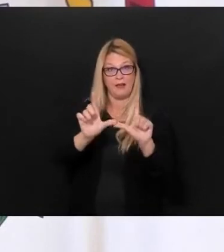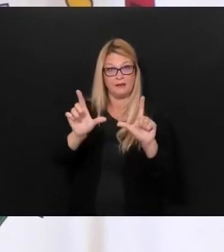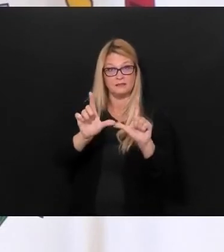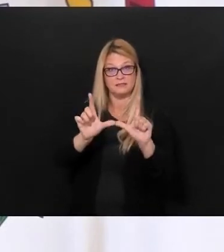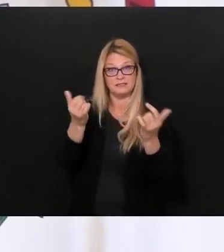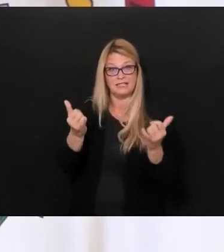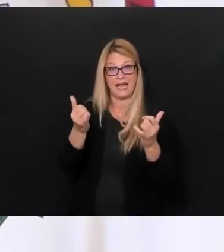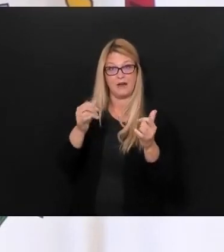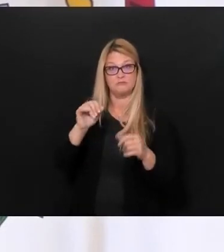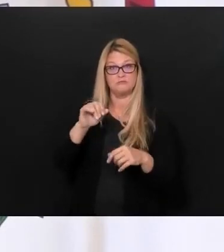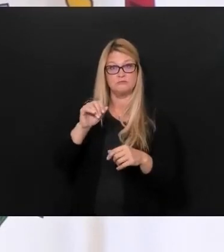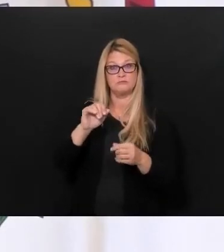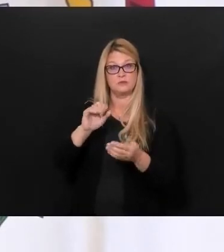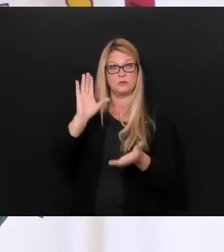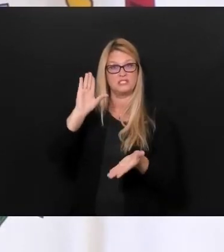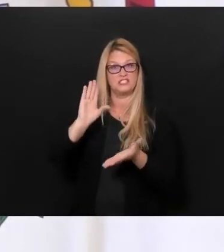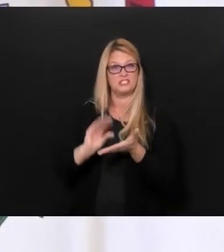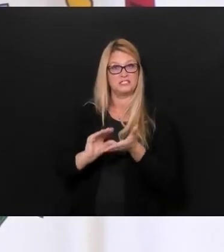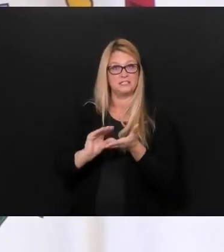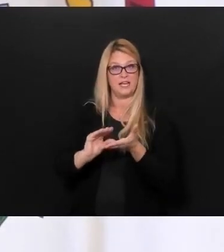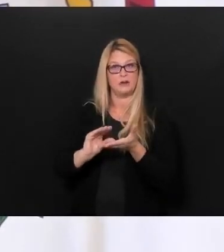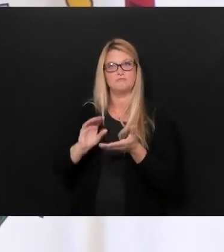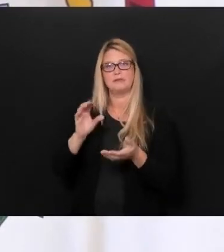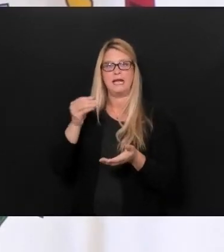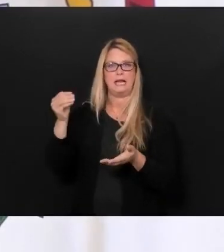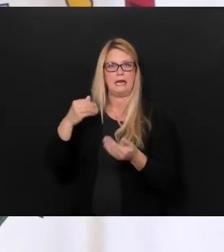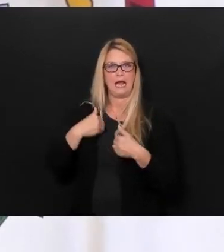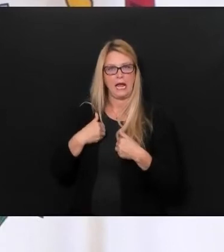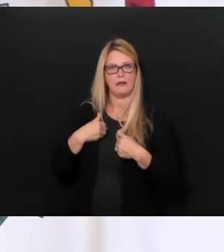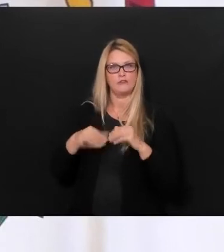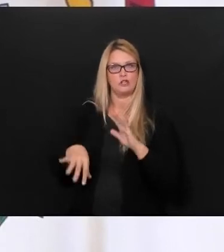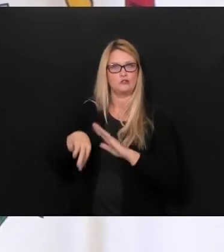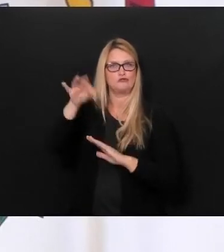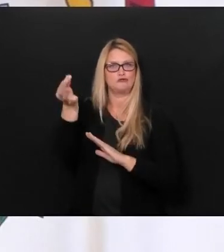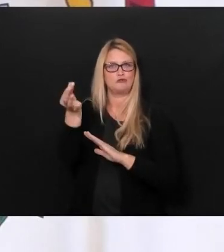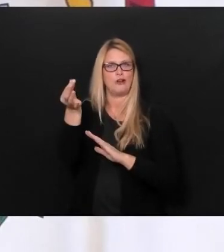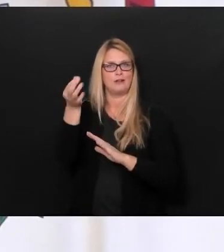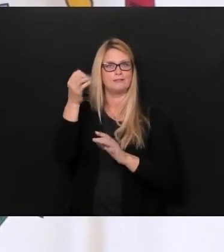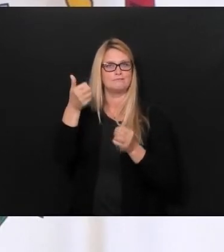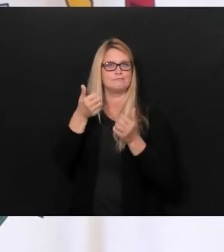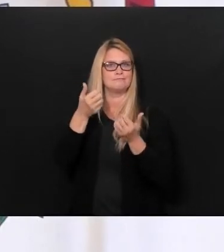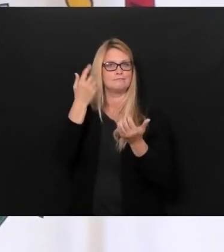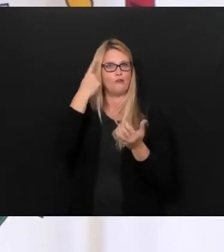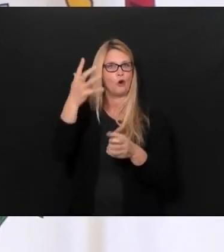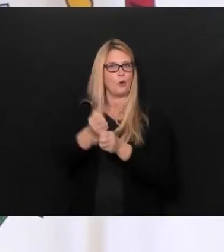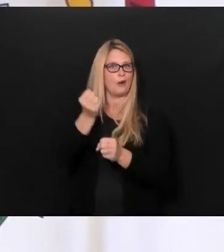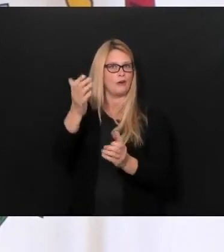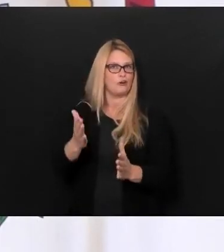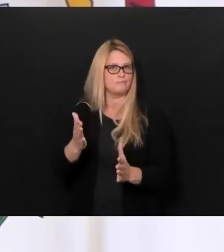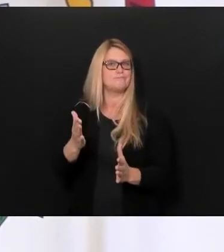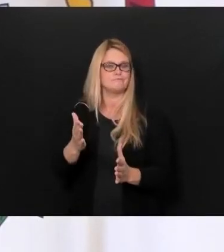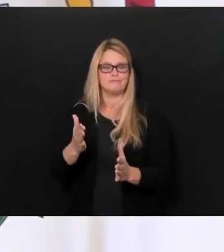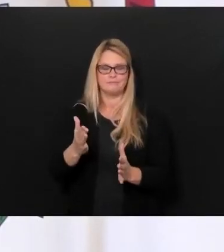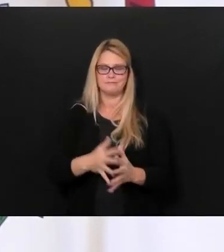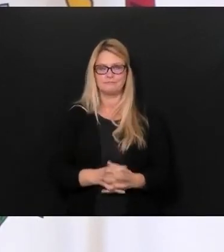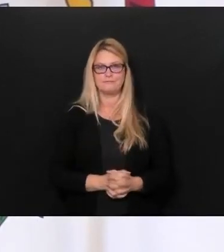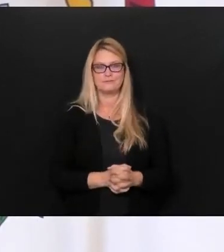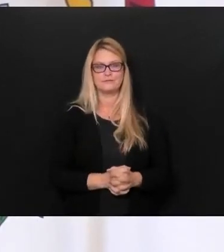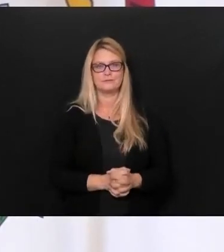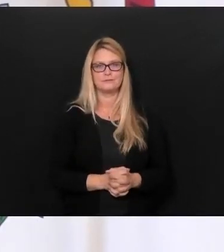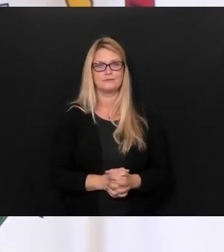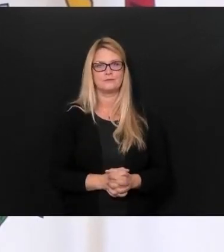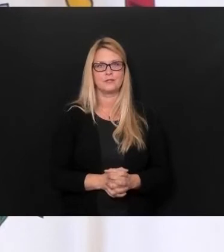and buy it now, and they'll get entered into these great drawings and all the stuff that's going on there. And the other thing is,